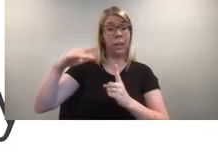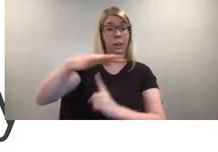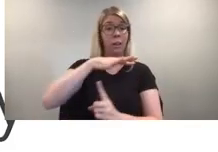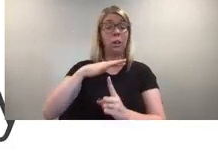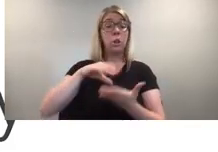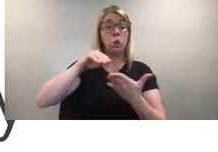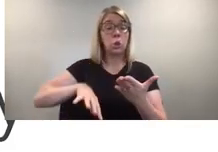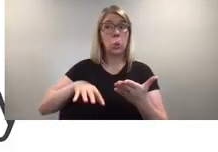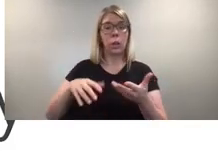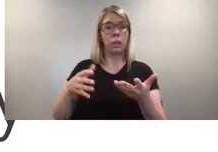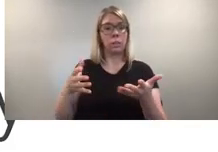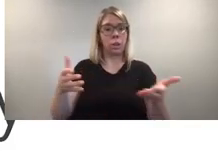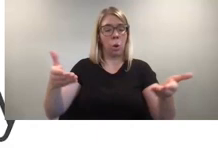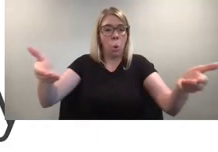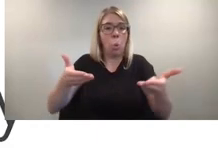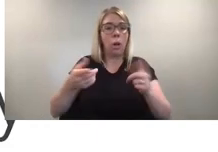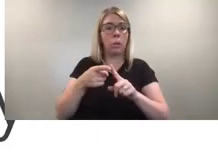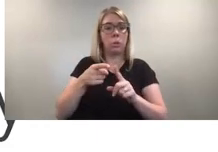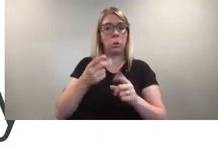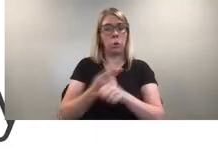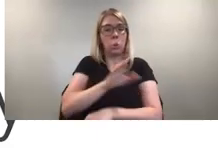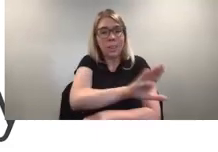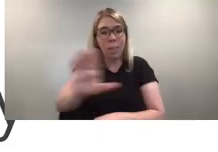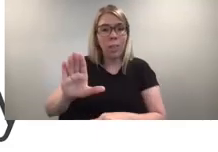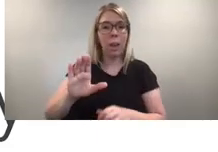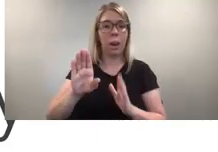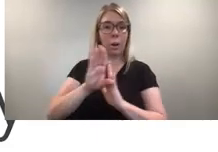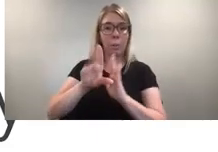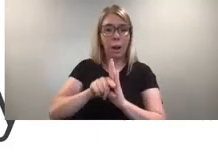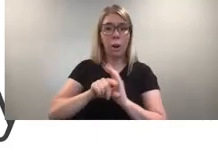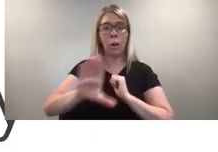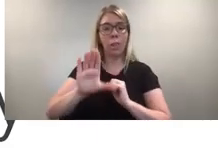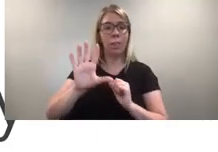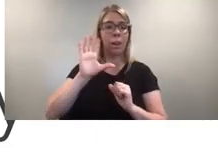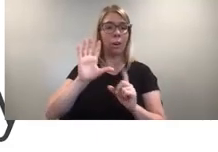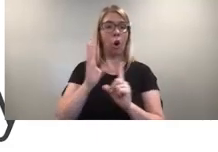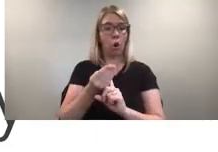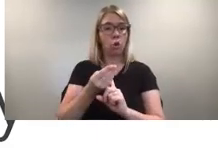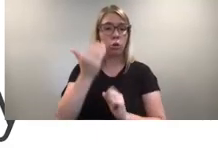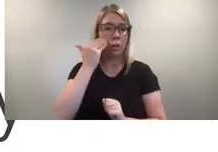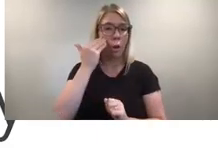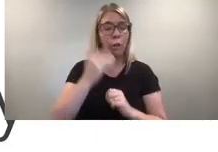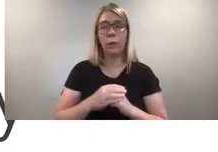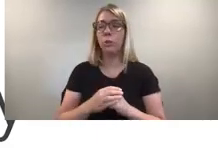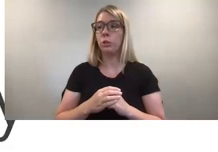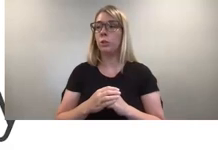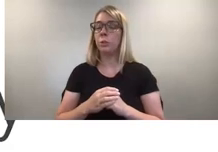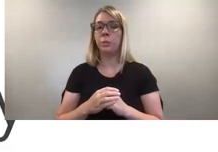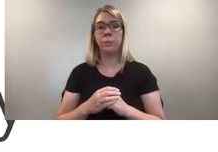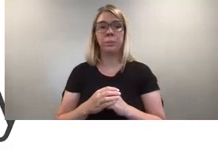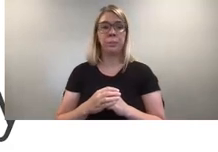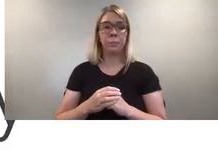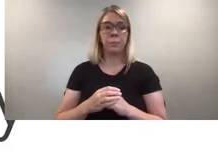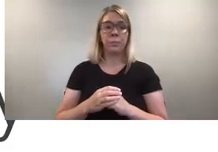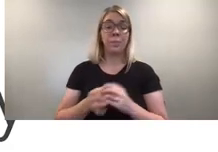cultural context, as they participate in creating a textbook or updating Wikipedia or constructing a syllabus. And